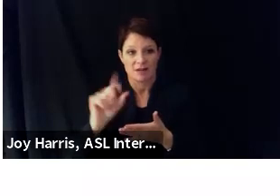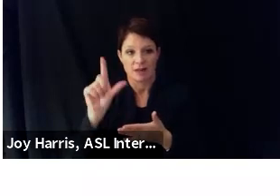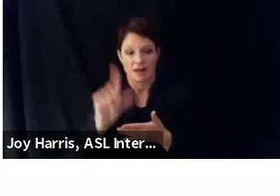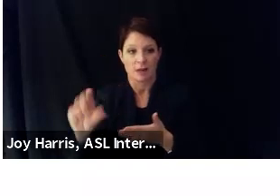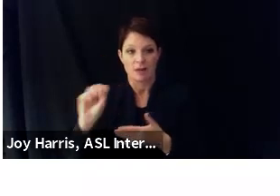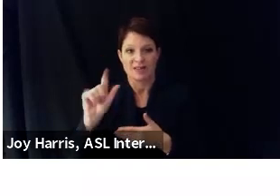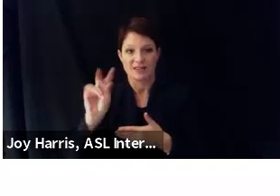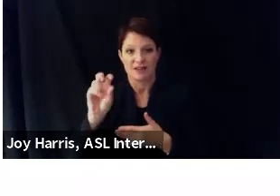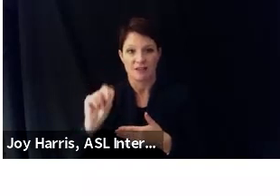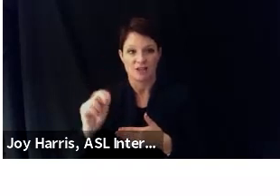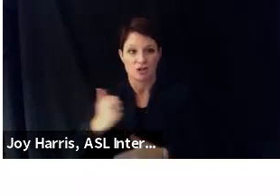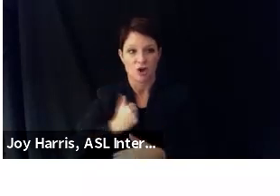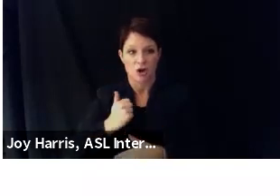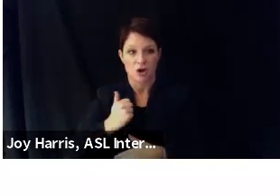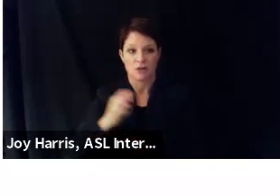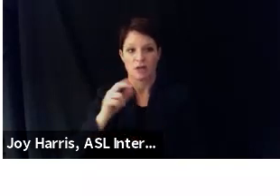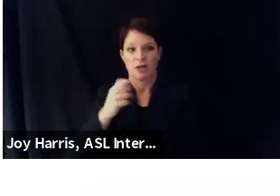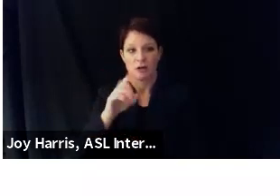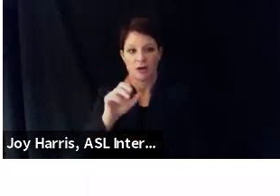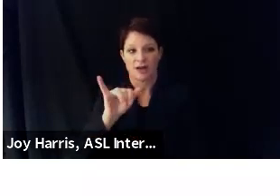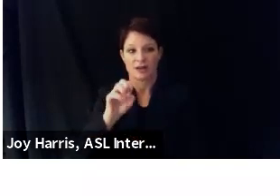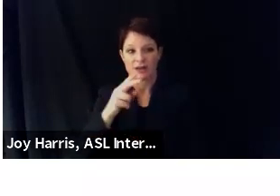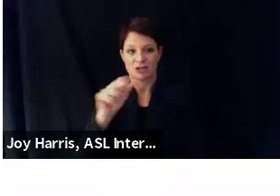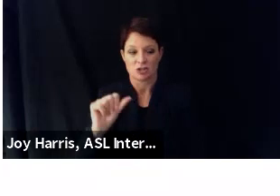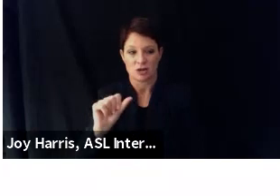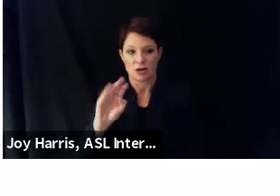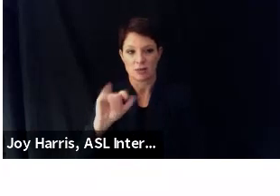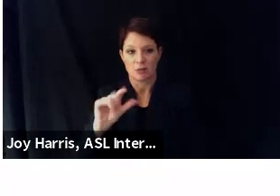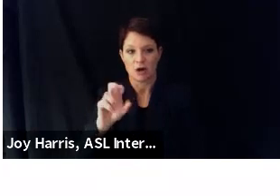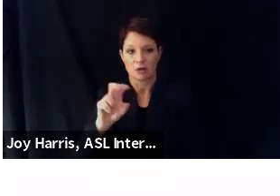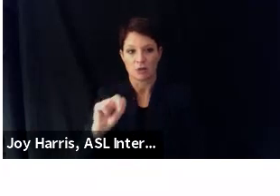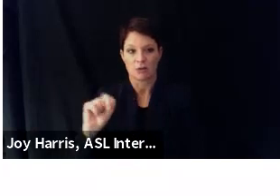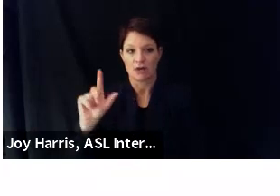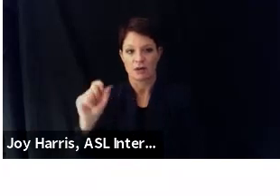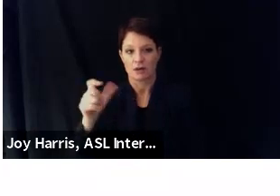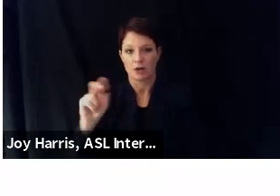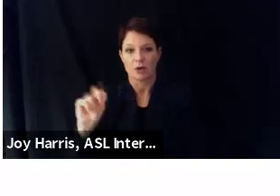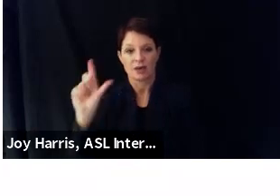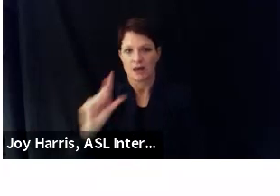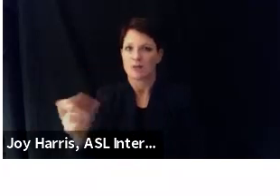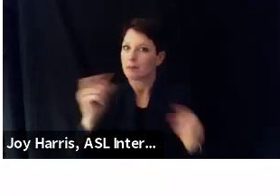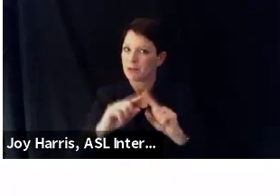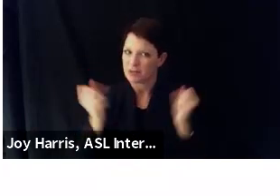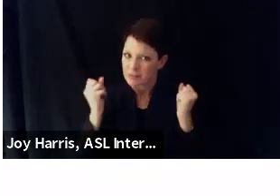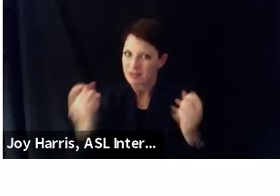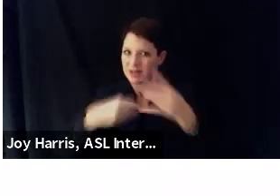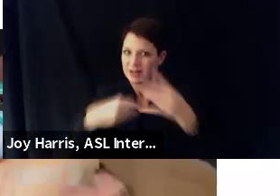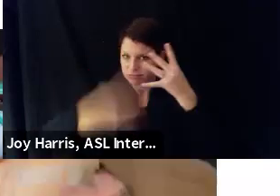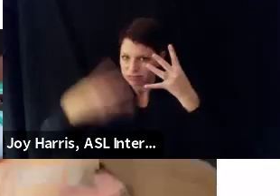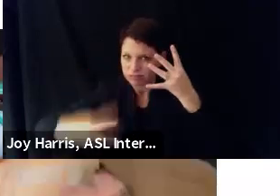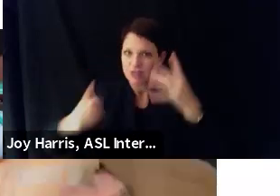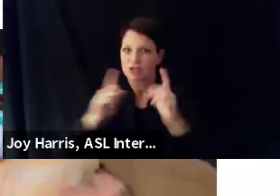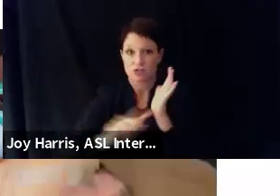Army, and the Logan Library. And again, this is just a handful. There's a lot. So I really encourage you to go to our website to find one that's near your